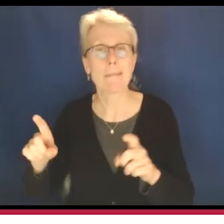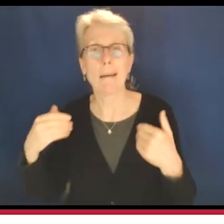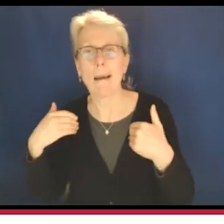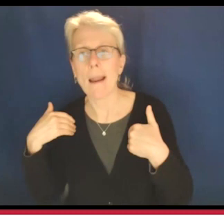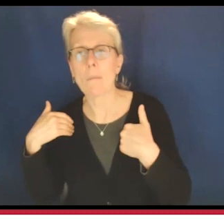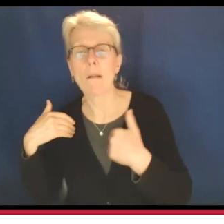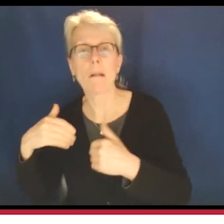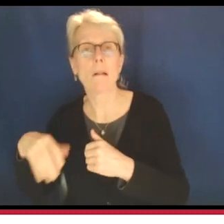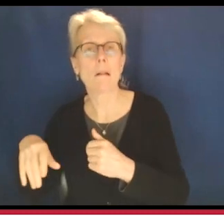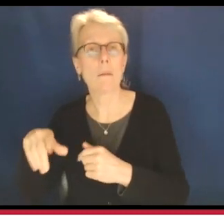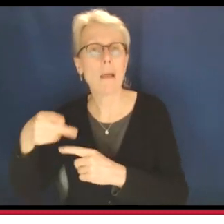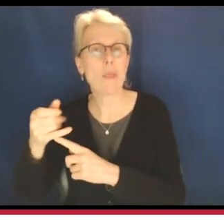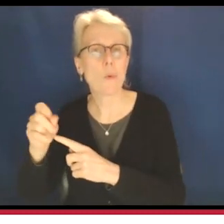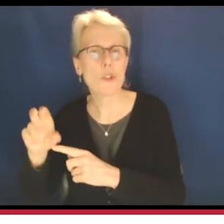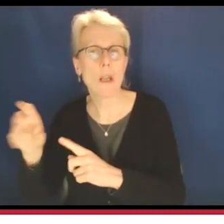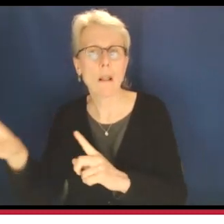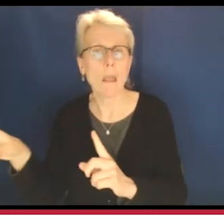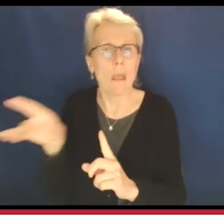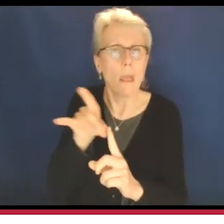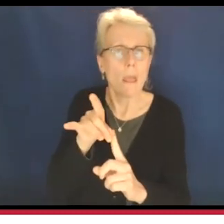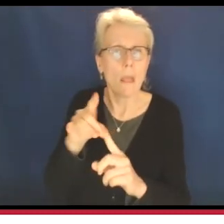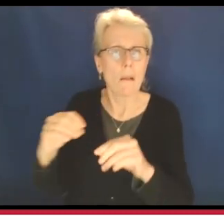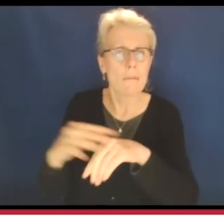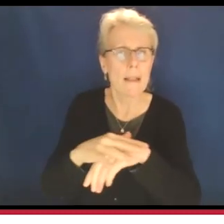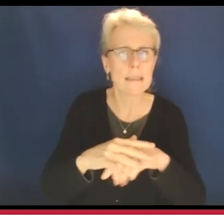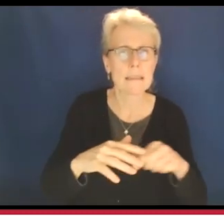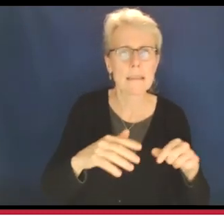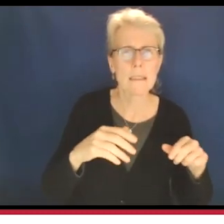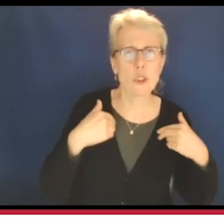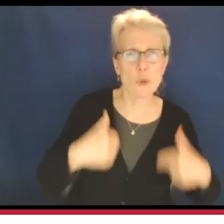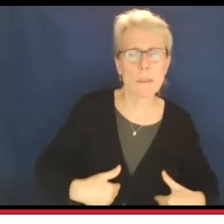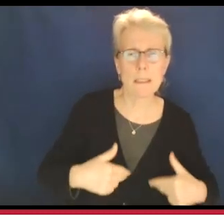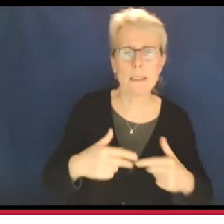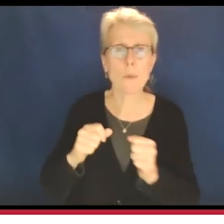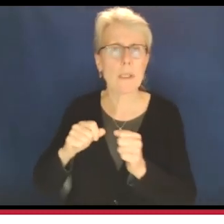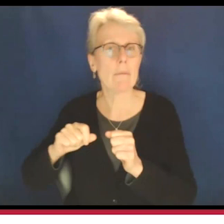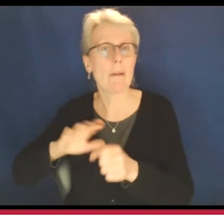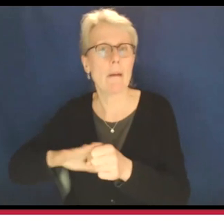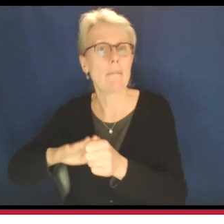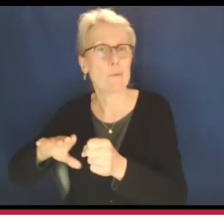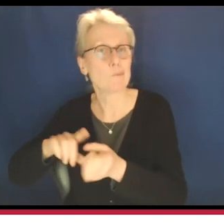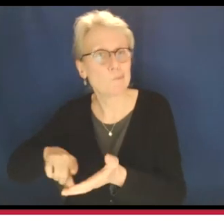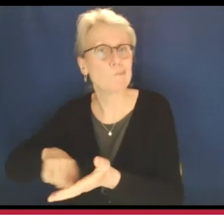and human infections, and really try to understand the viral diversity and understand whether we're seeing